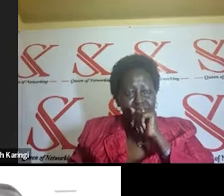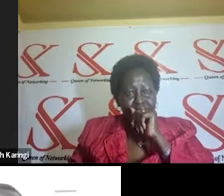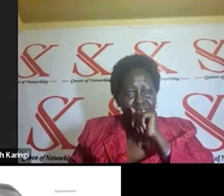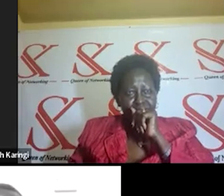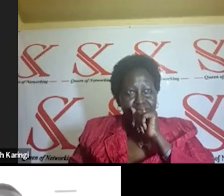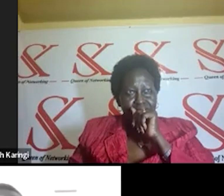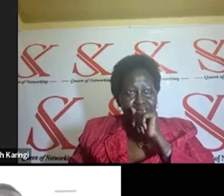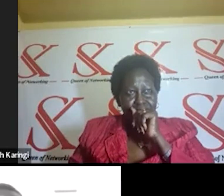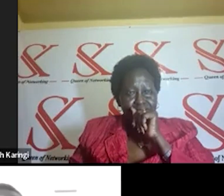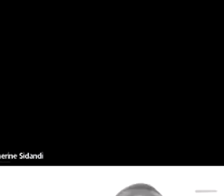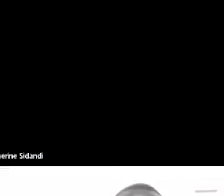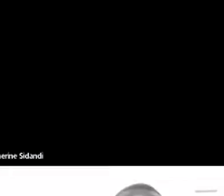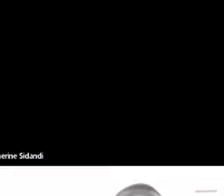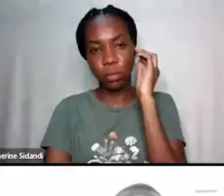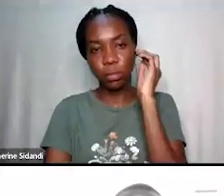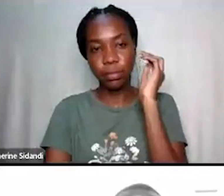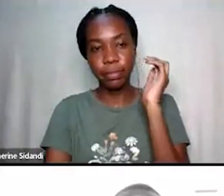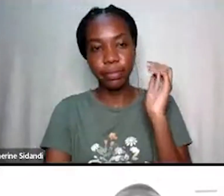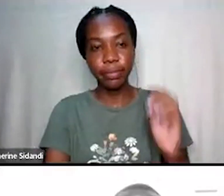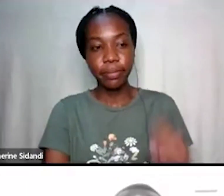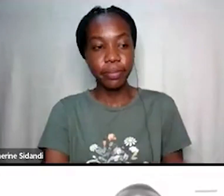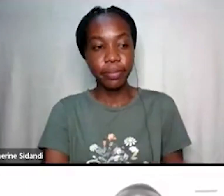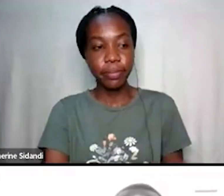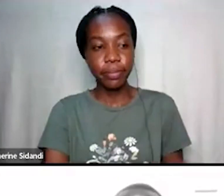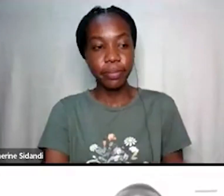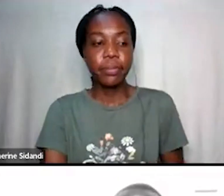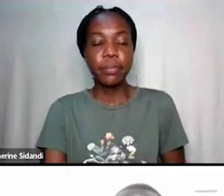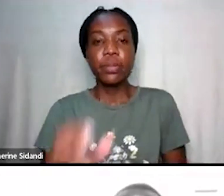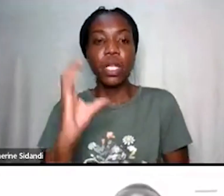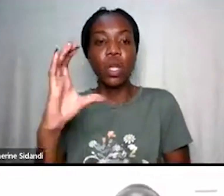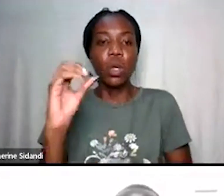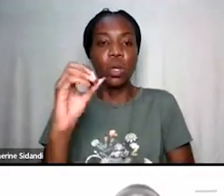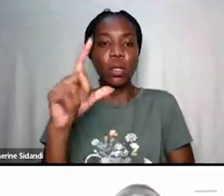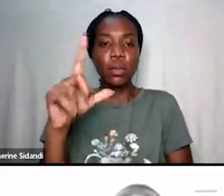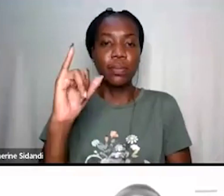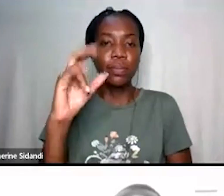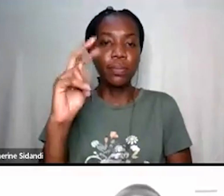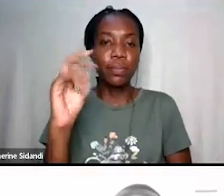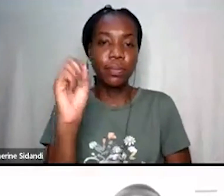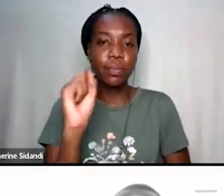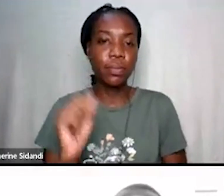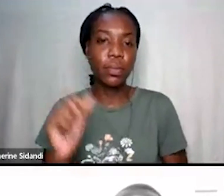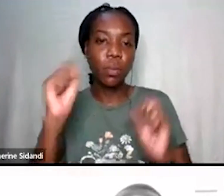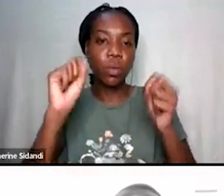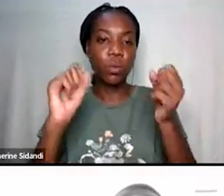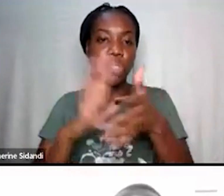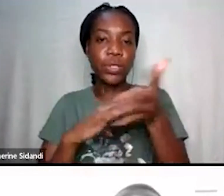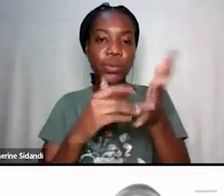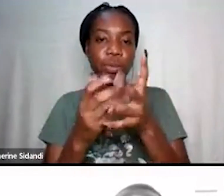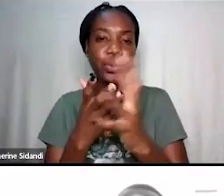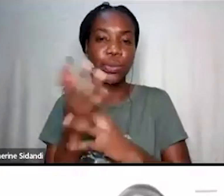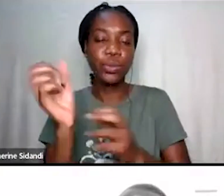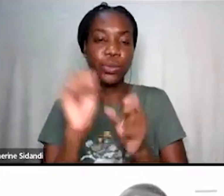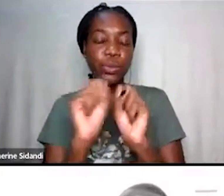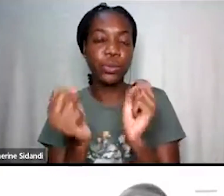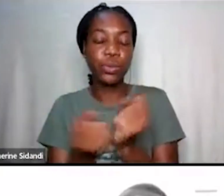asking, I think his name is Collins. Yeah, Collins Ochoka. Can I network through social media?